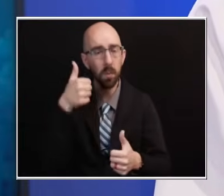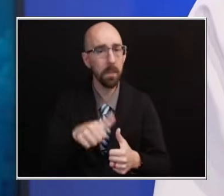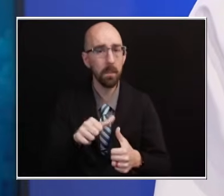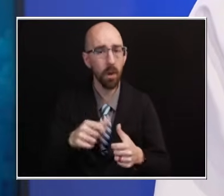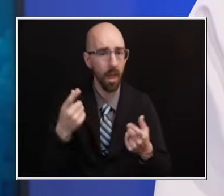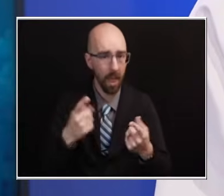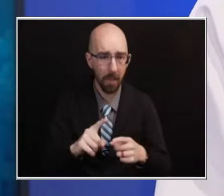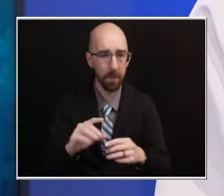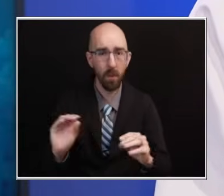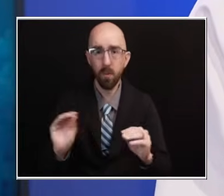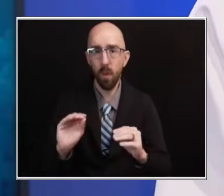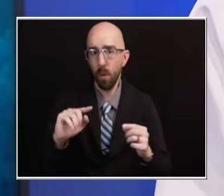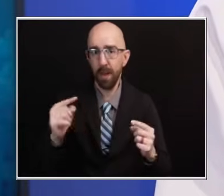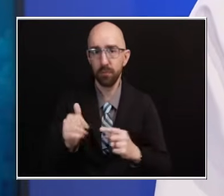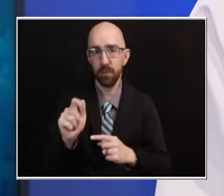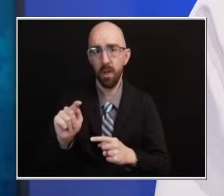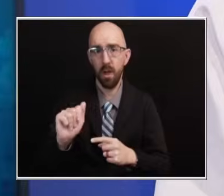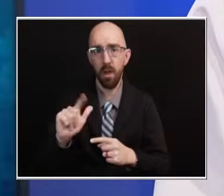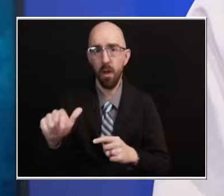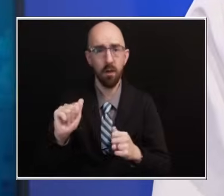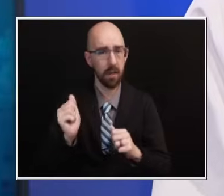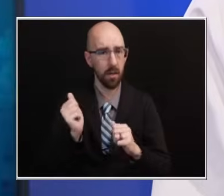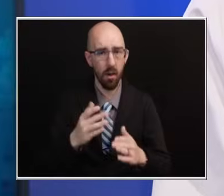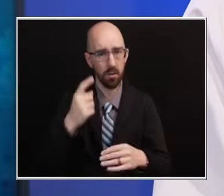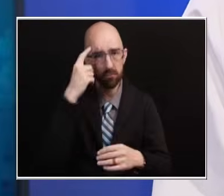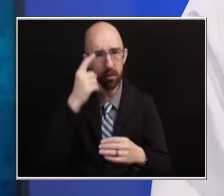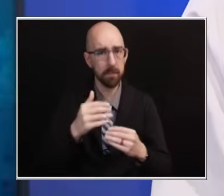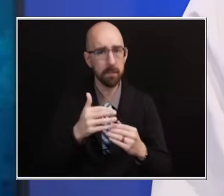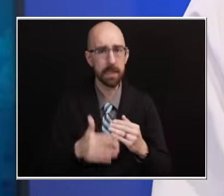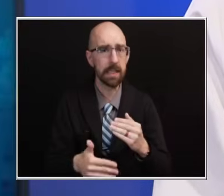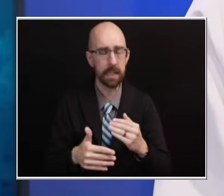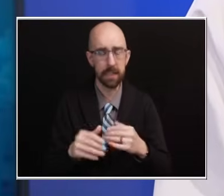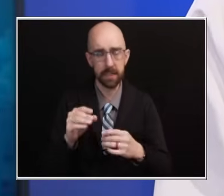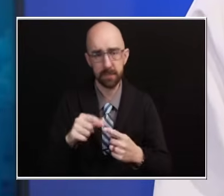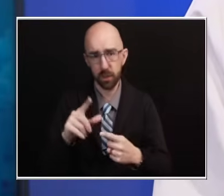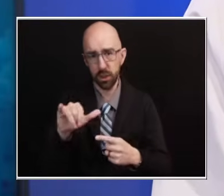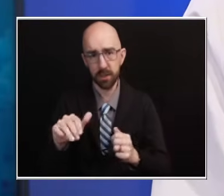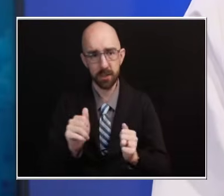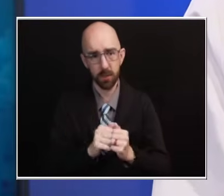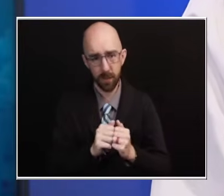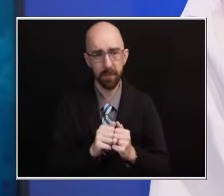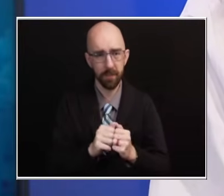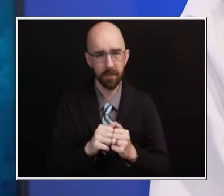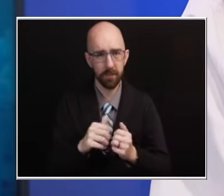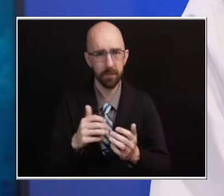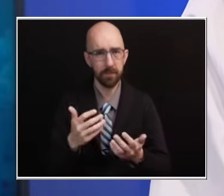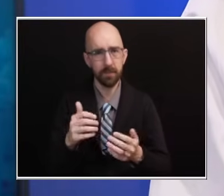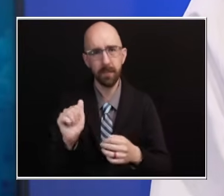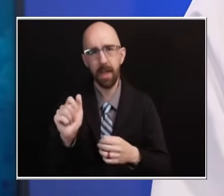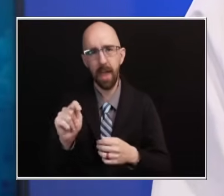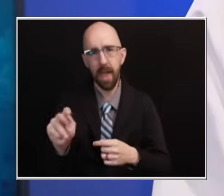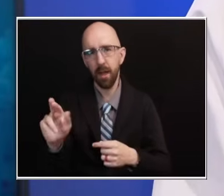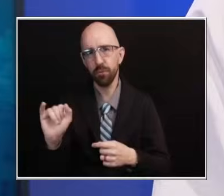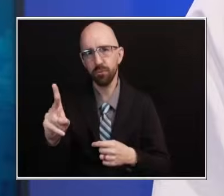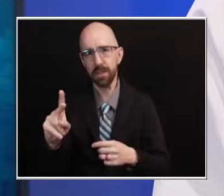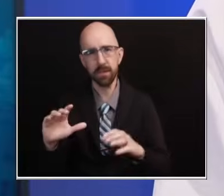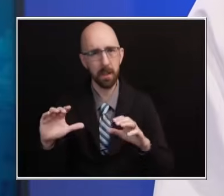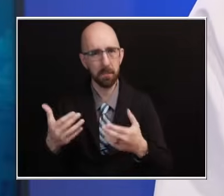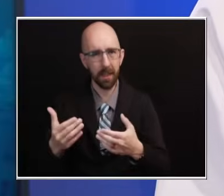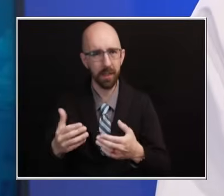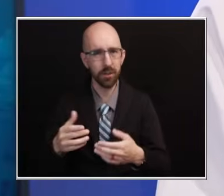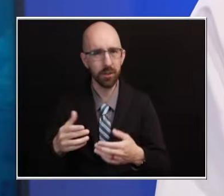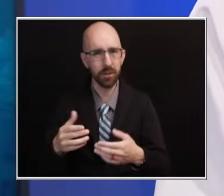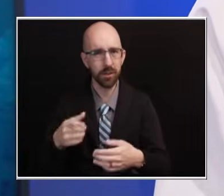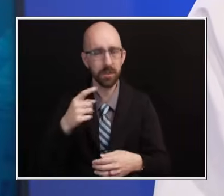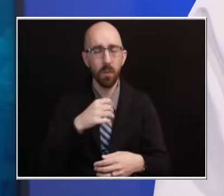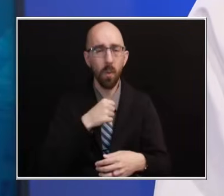injury, can cause brain bleeding, especially in vulnerable populations, people who are older or people who already